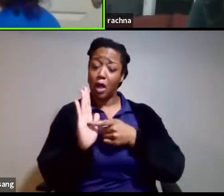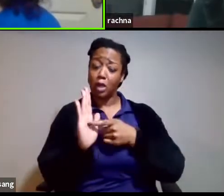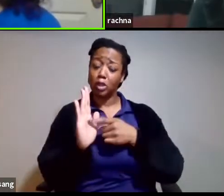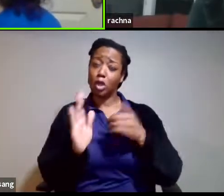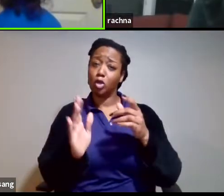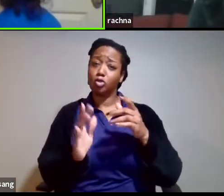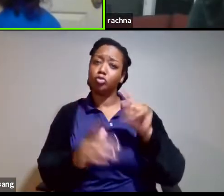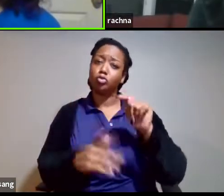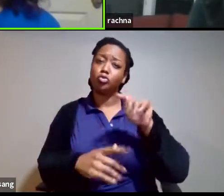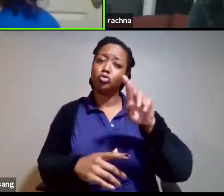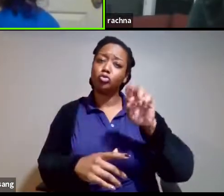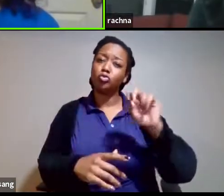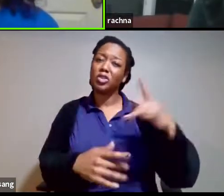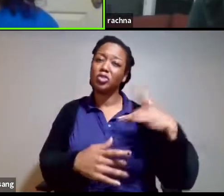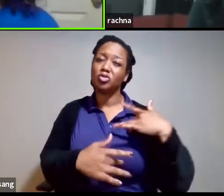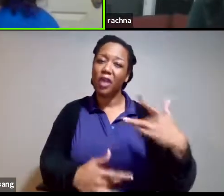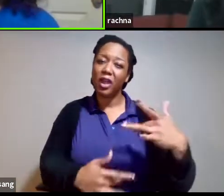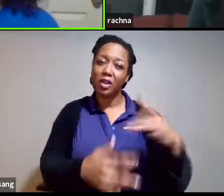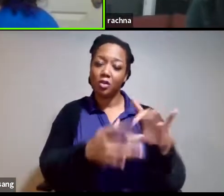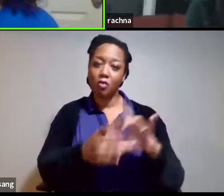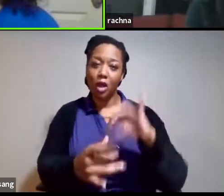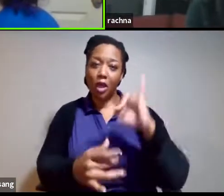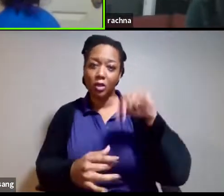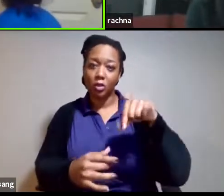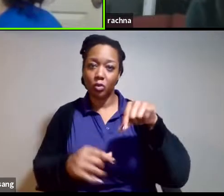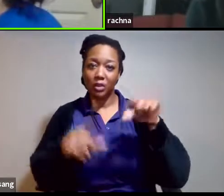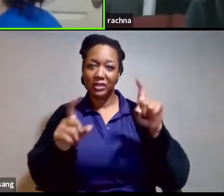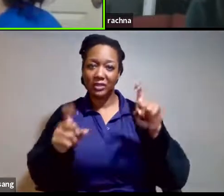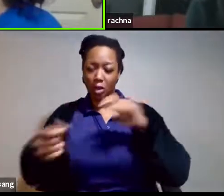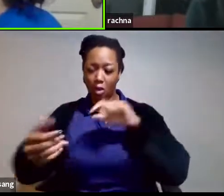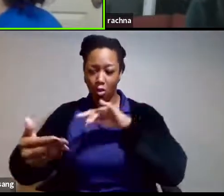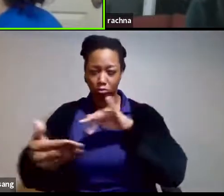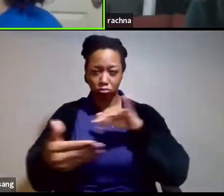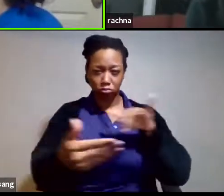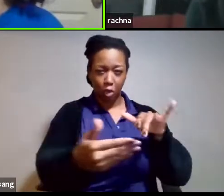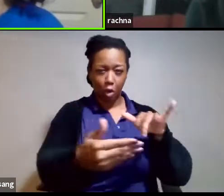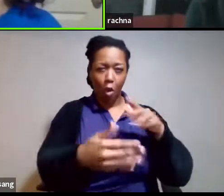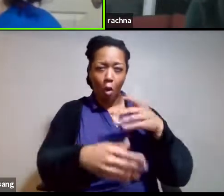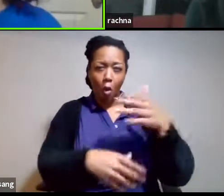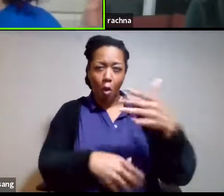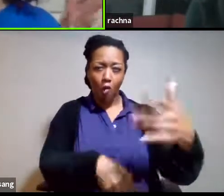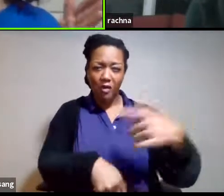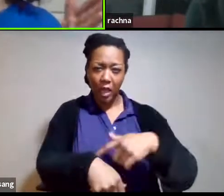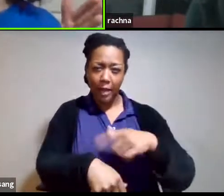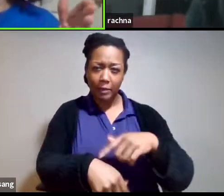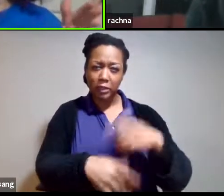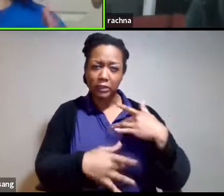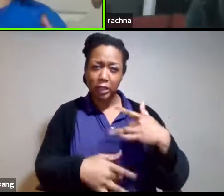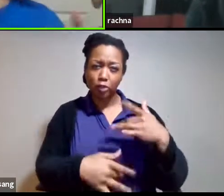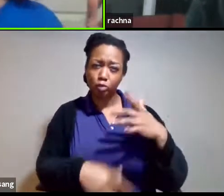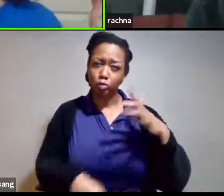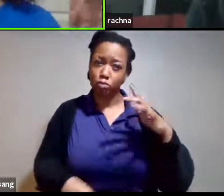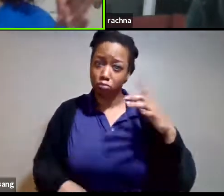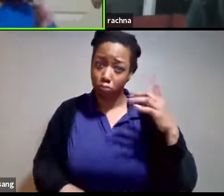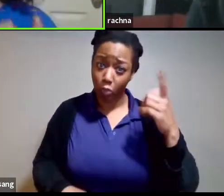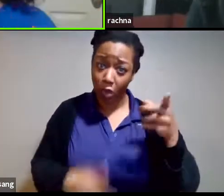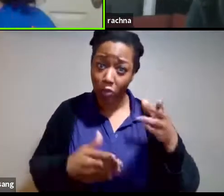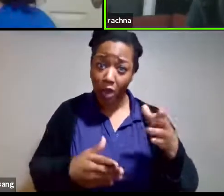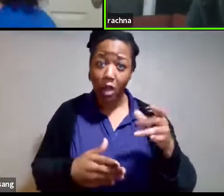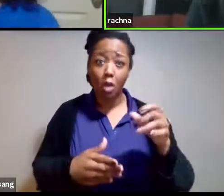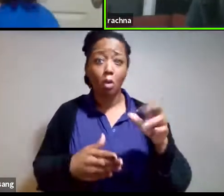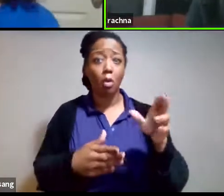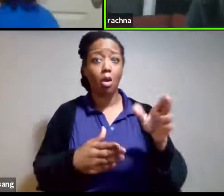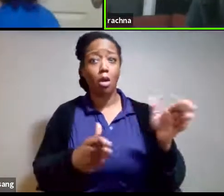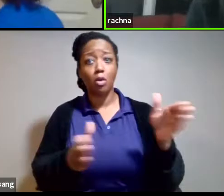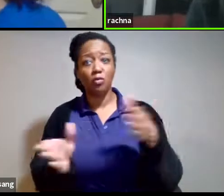IQ testing over time? Like, do they tend to remain the same or do they regress towards the mean? Towards